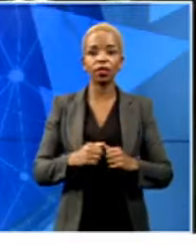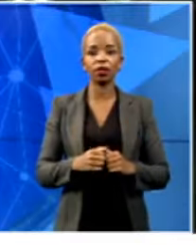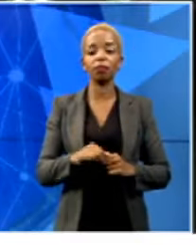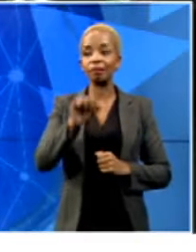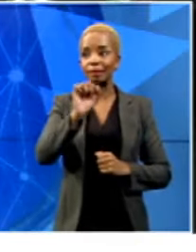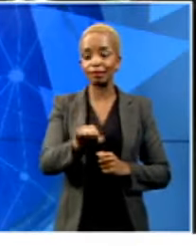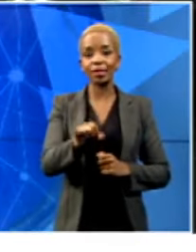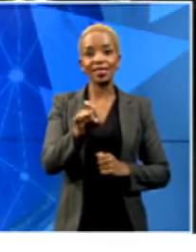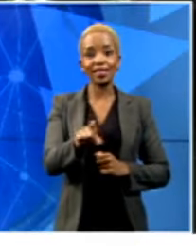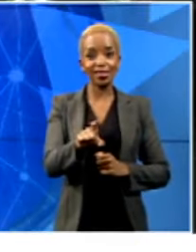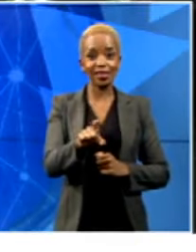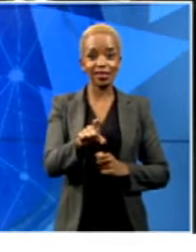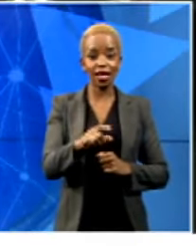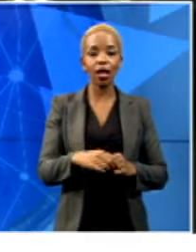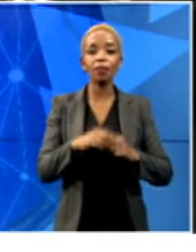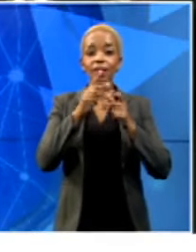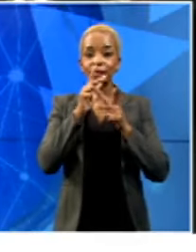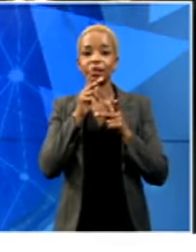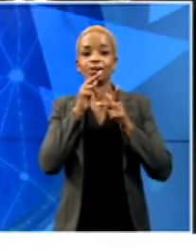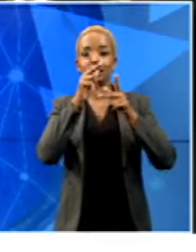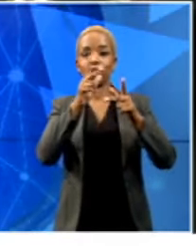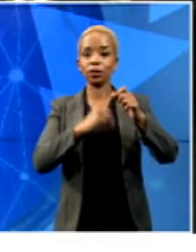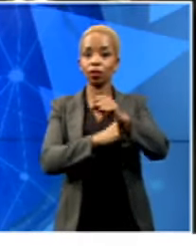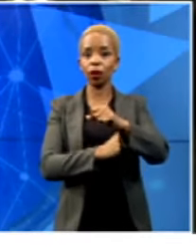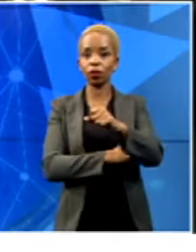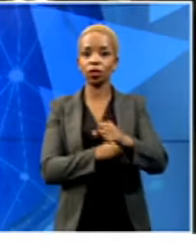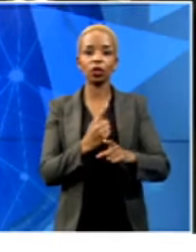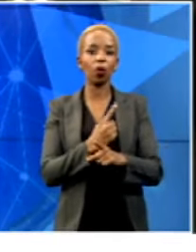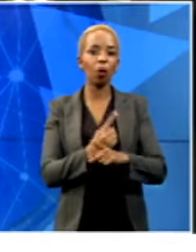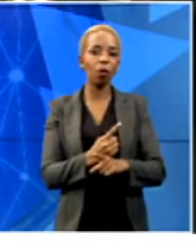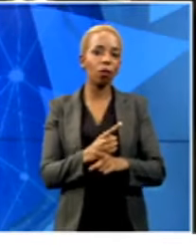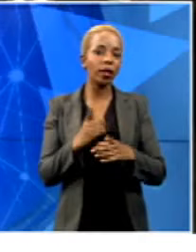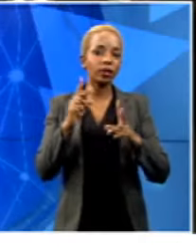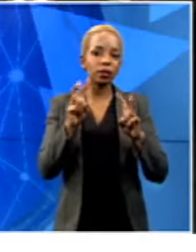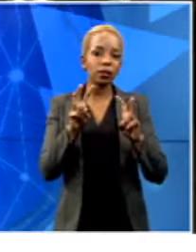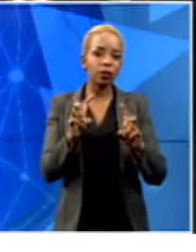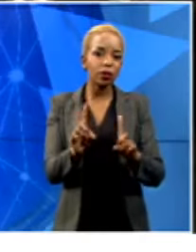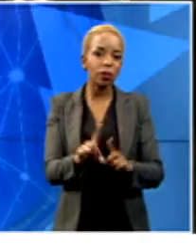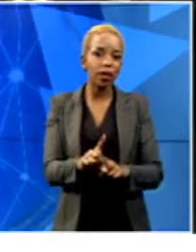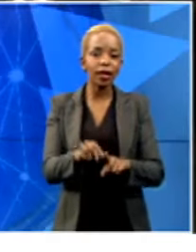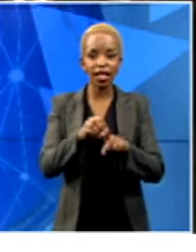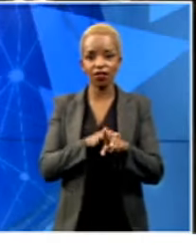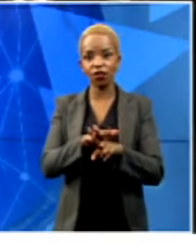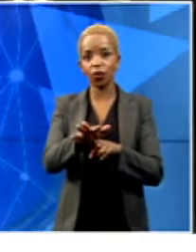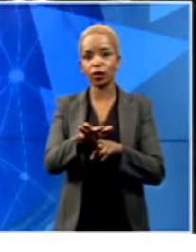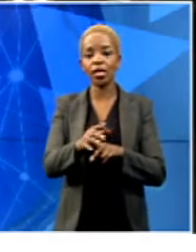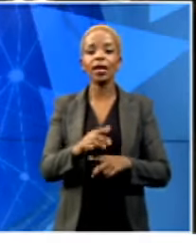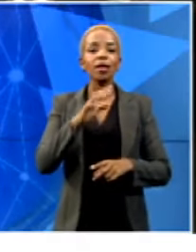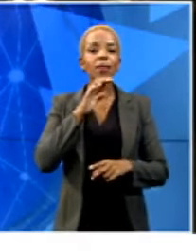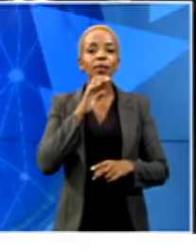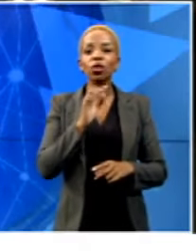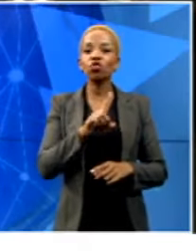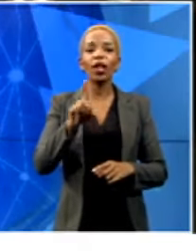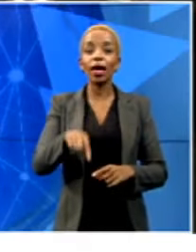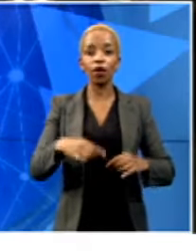always leveraged off of our influencers. So anyone out there who's, you don't even have to be famous.